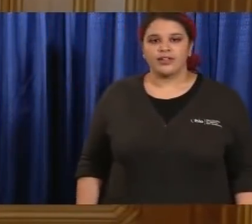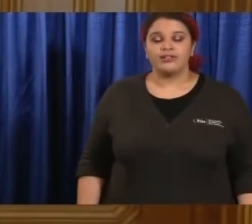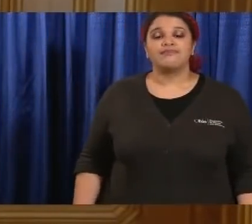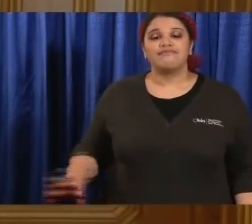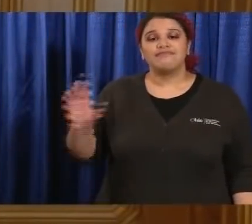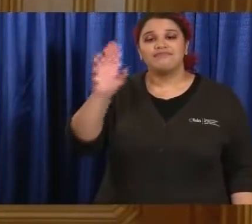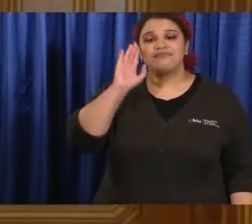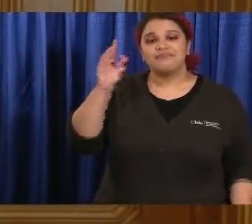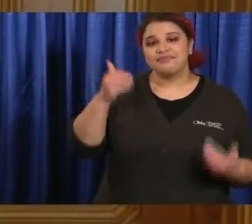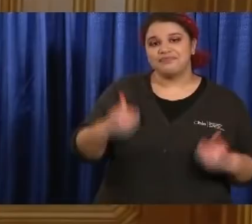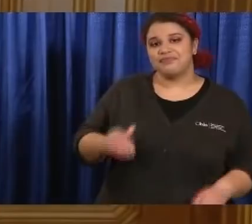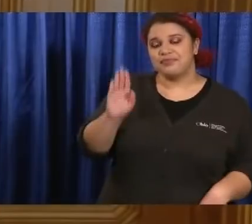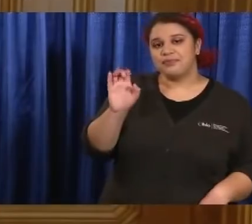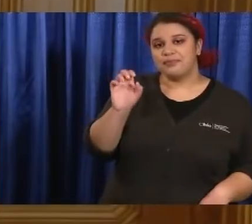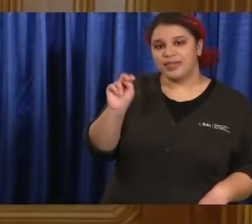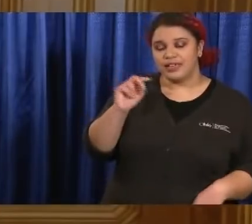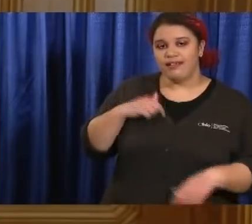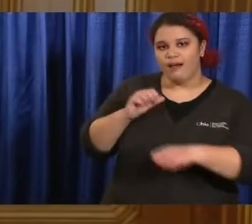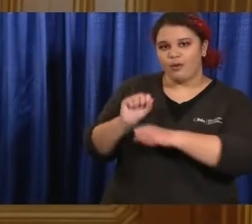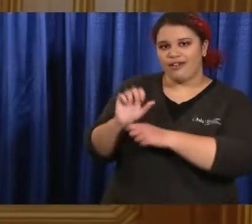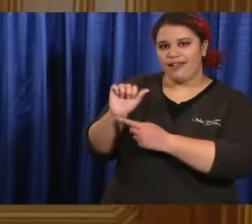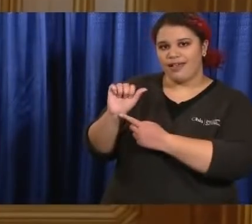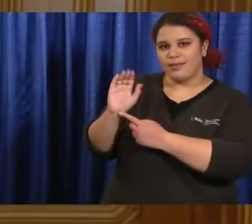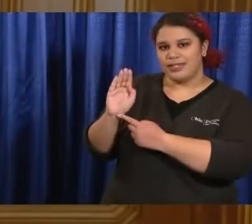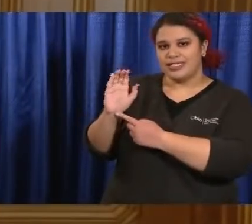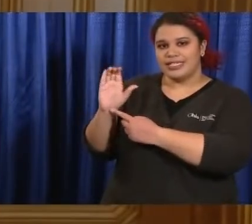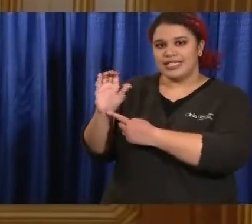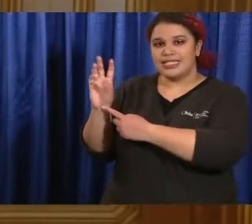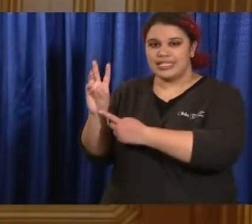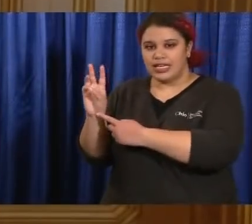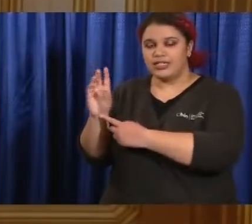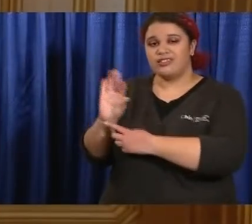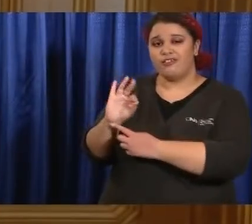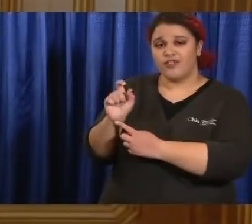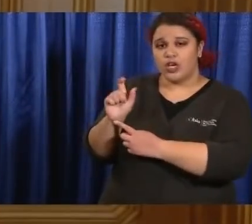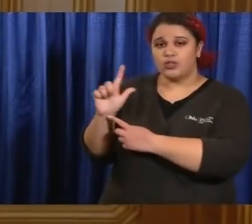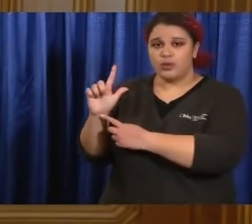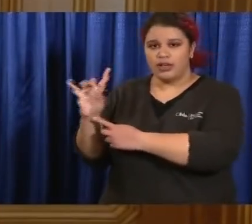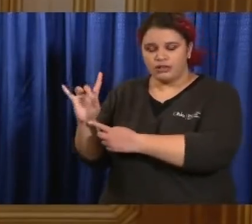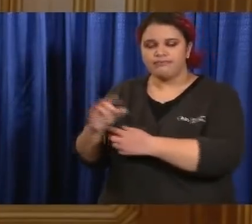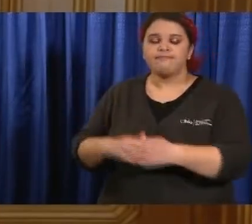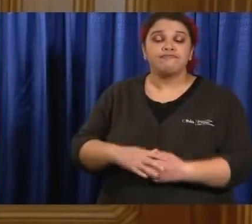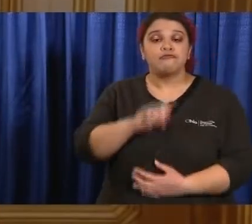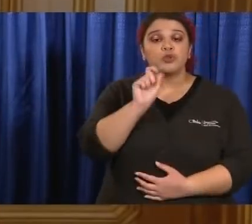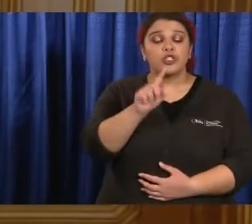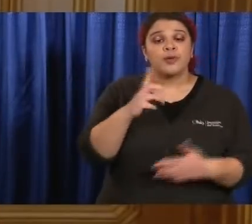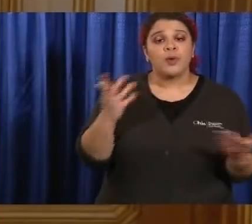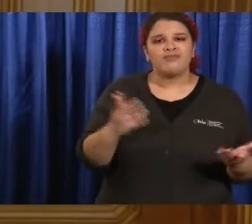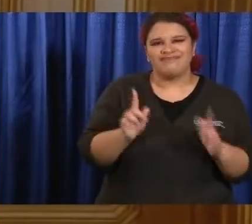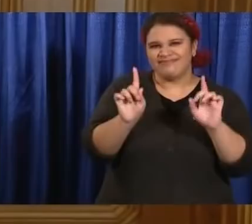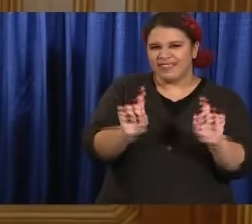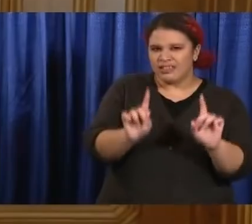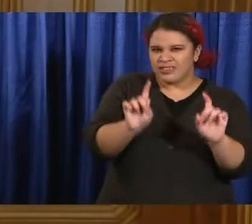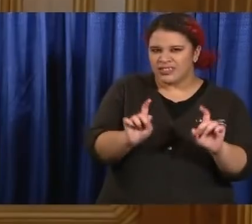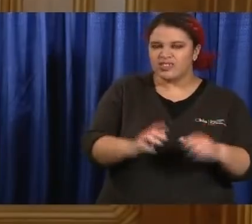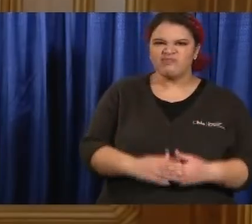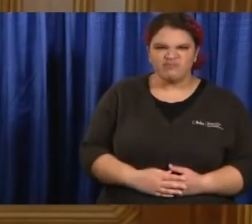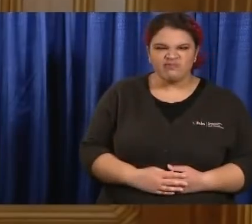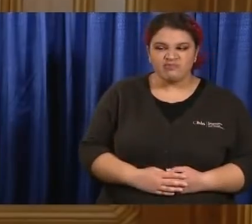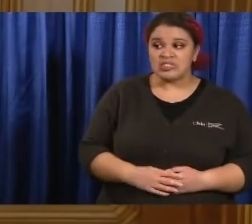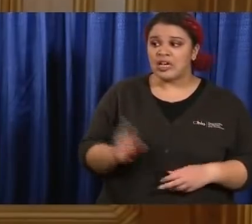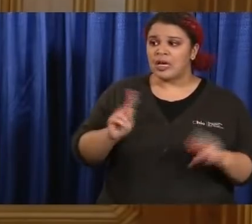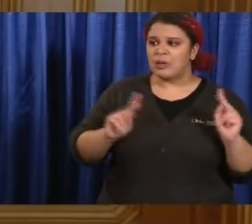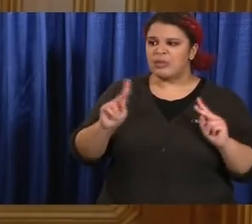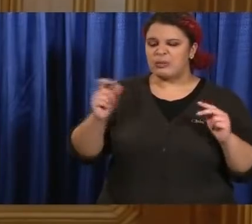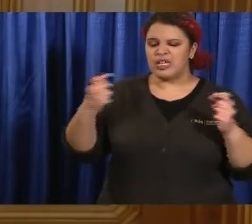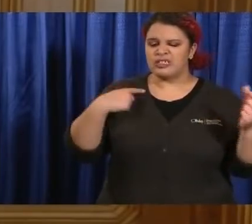Hello, Governor. Ben Garberg with ABC6 and Fox 28. I have a question about testing. We've gotten some feedback from a lot of viewers that they don't believe there is necessarily